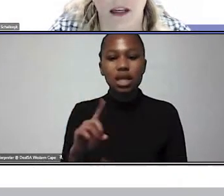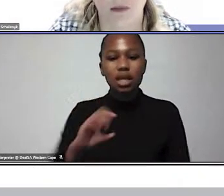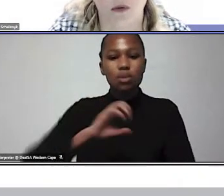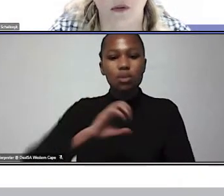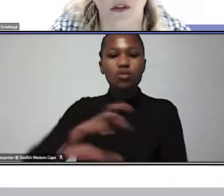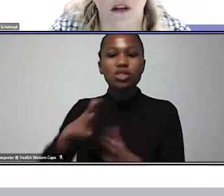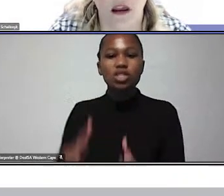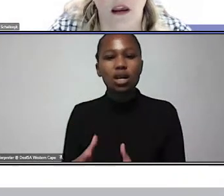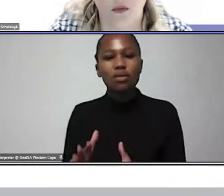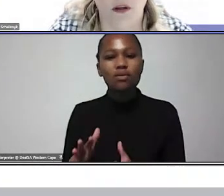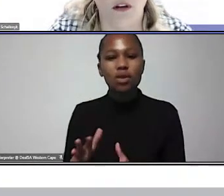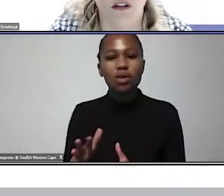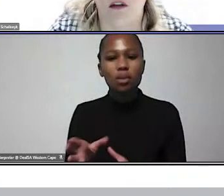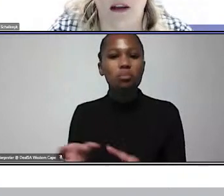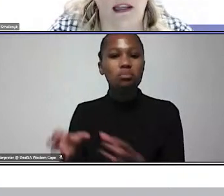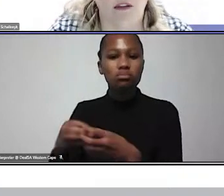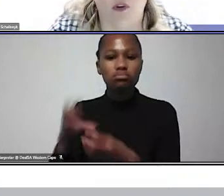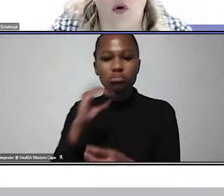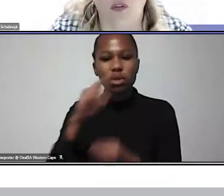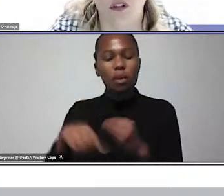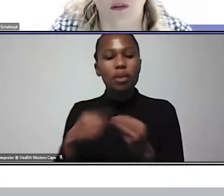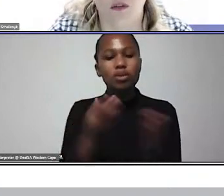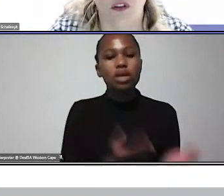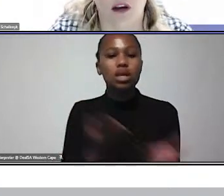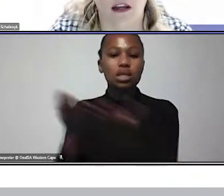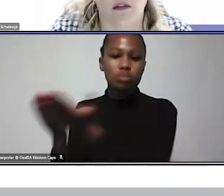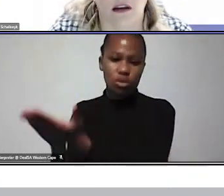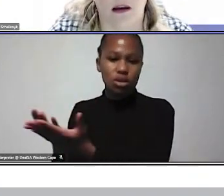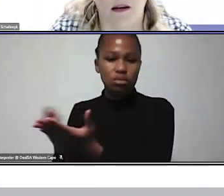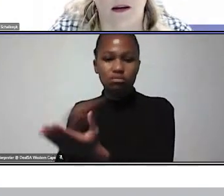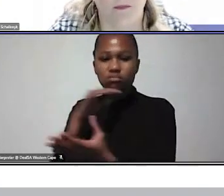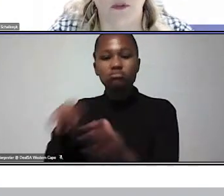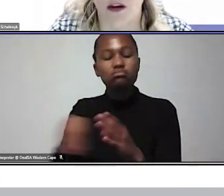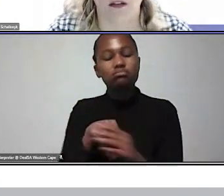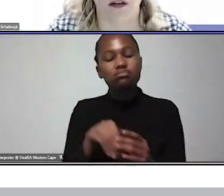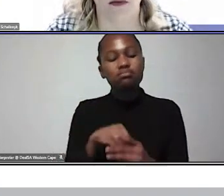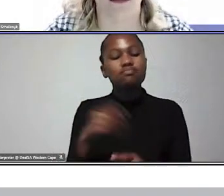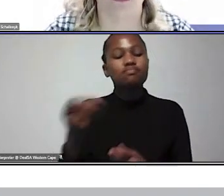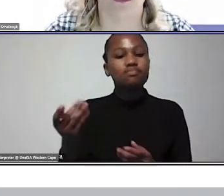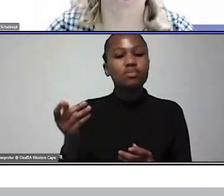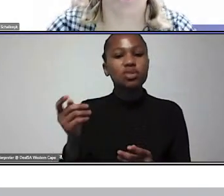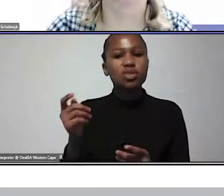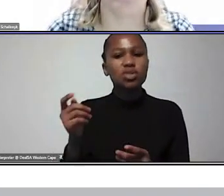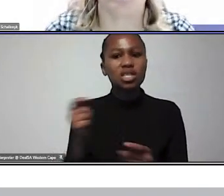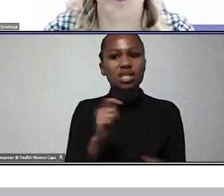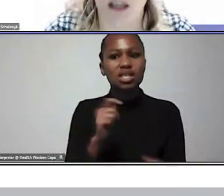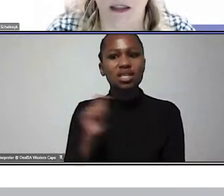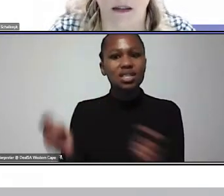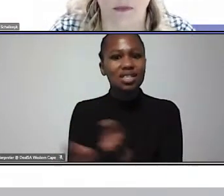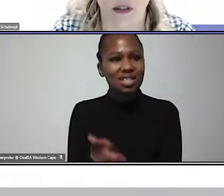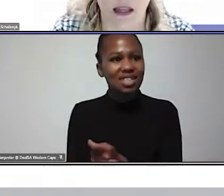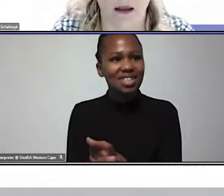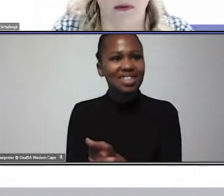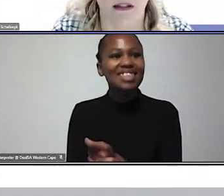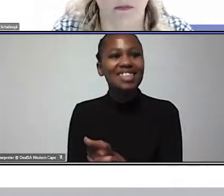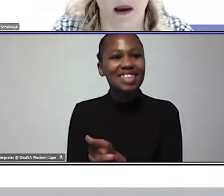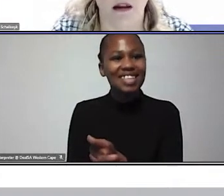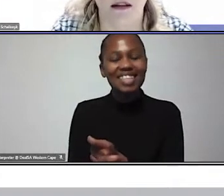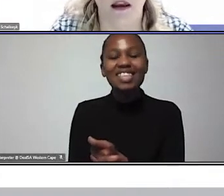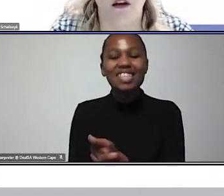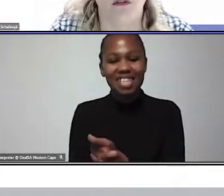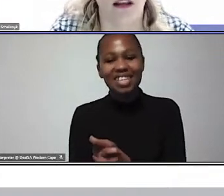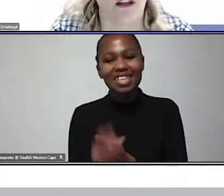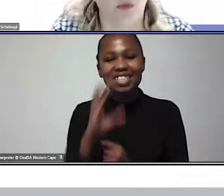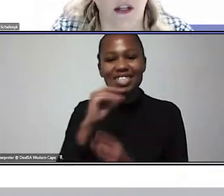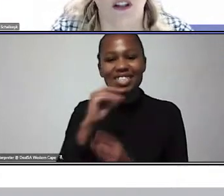talk about exports. We're not directly involved in terms of the trade agreements with the negotiators per se, but it's